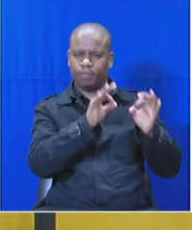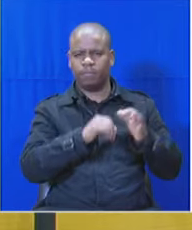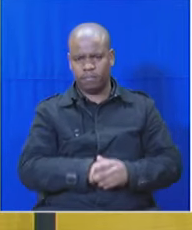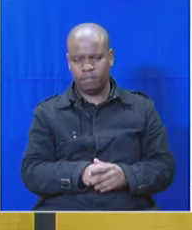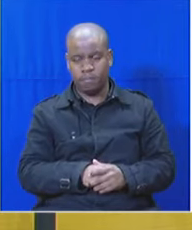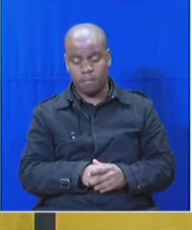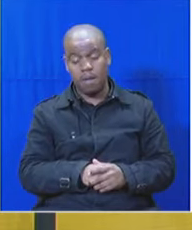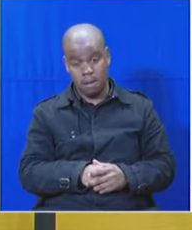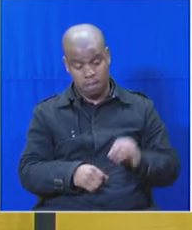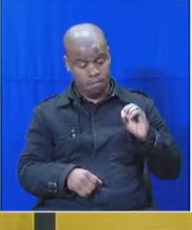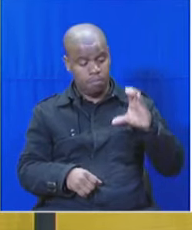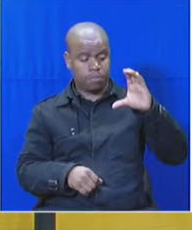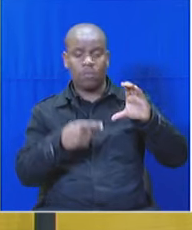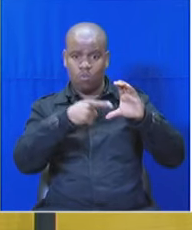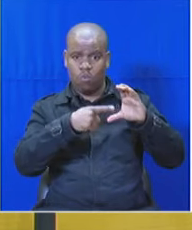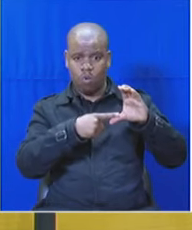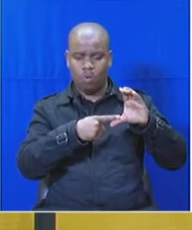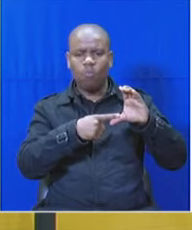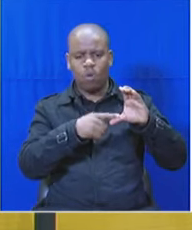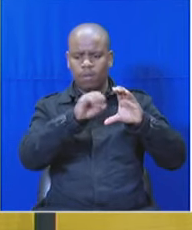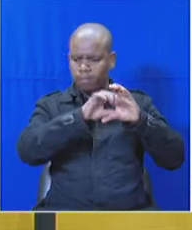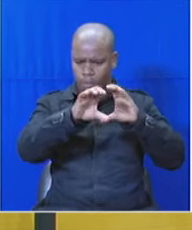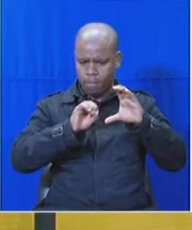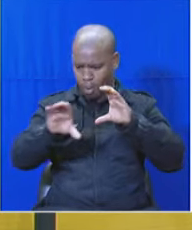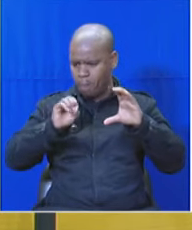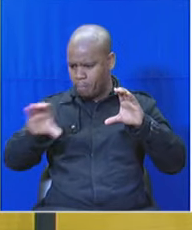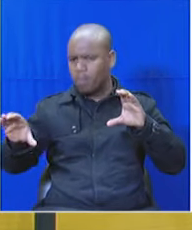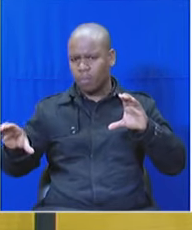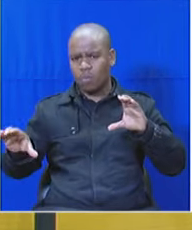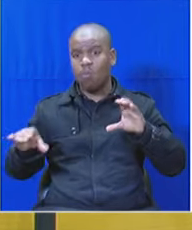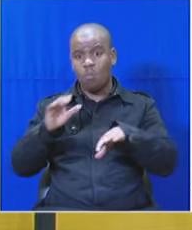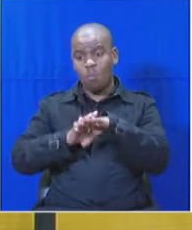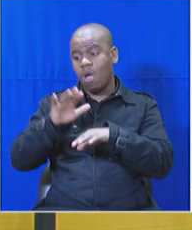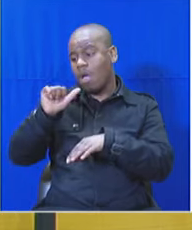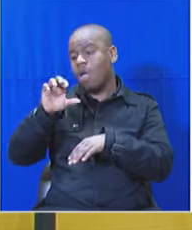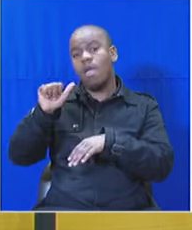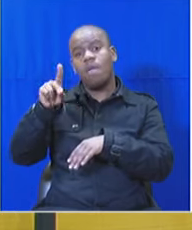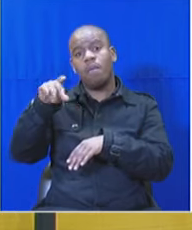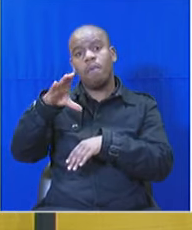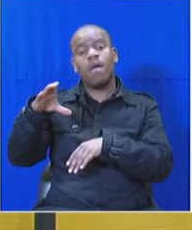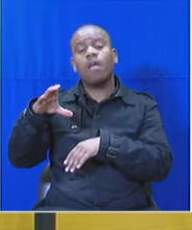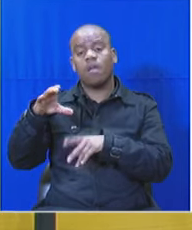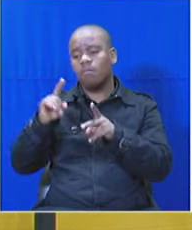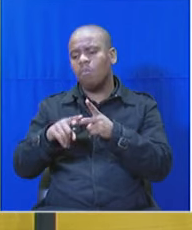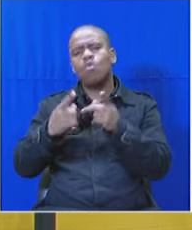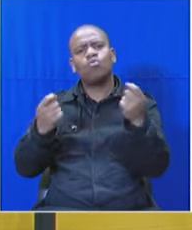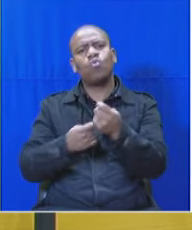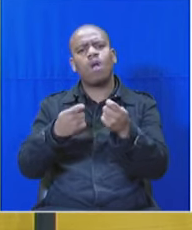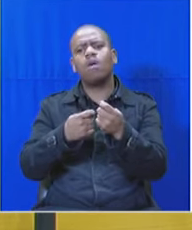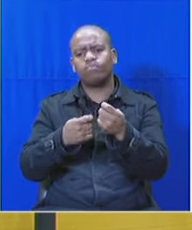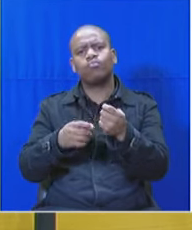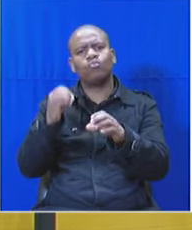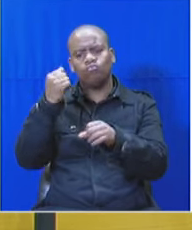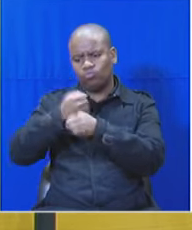Money will also be allocated for production of key commodities identified in the APEP for the agri-parks by rural producers